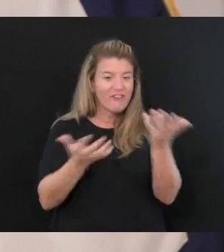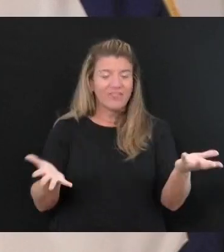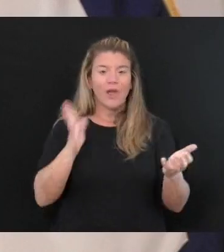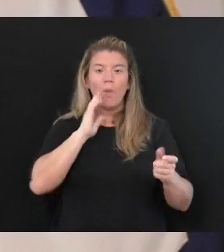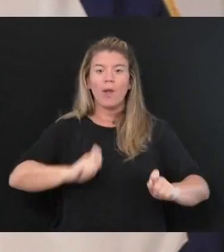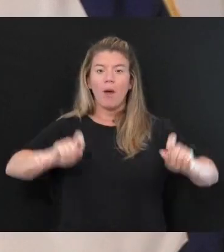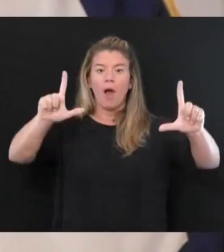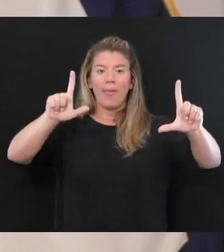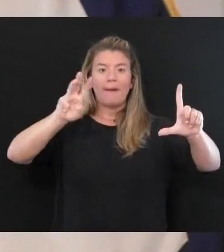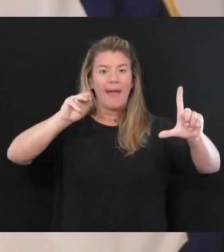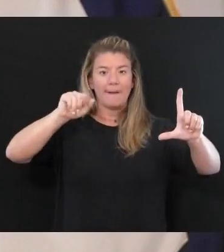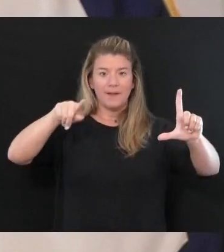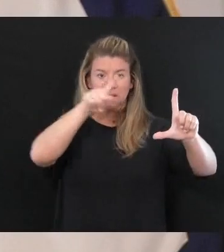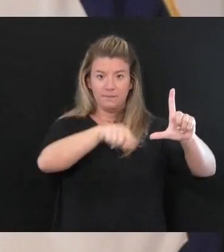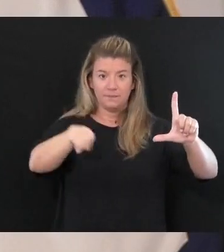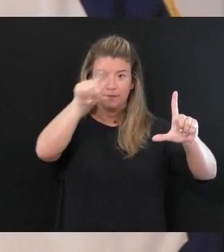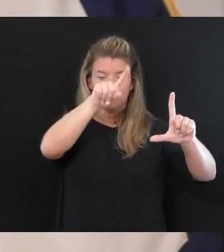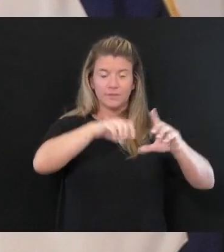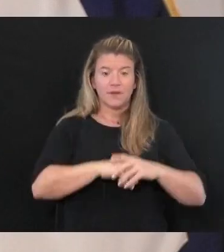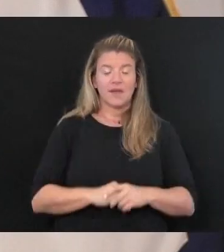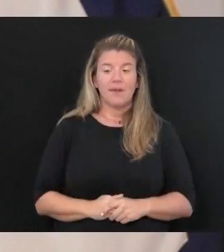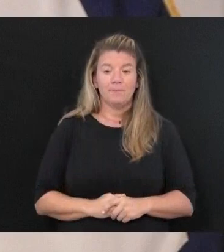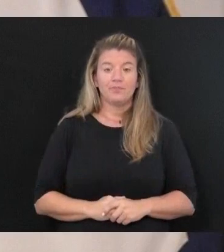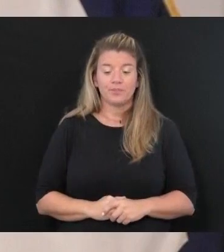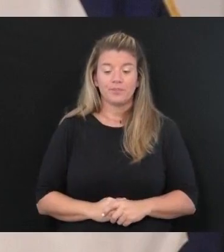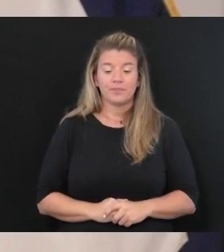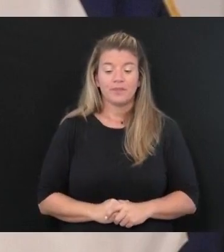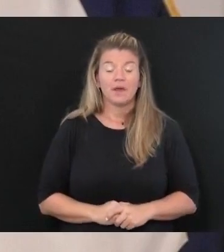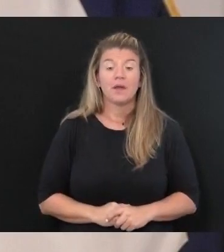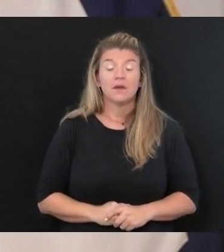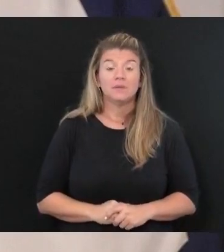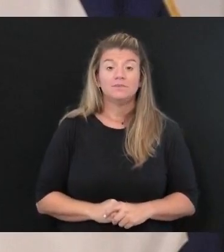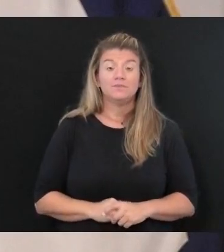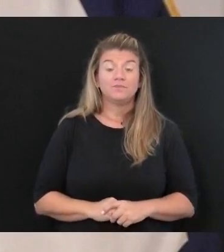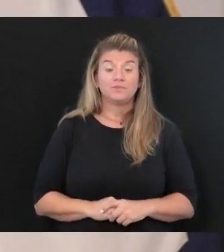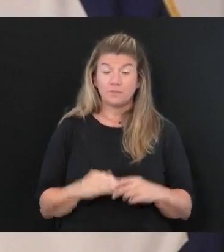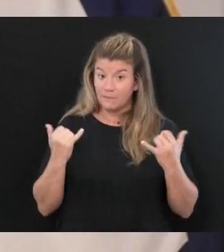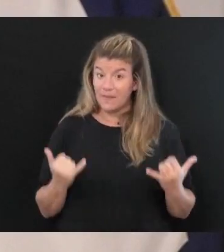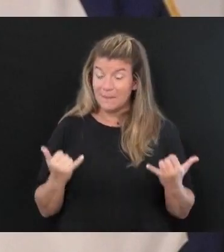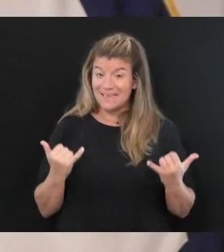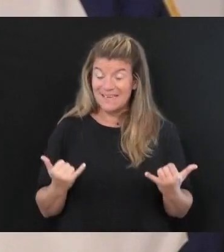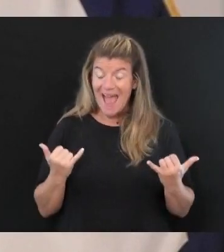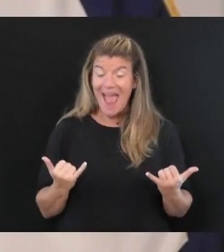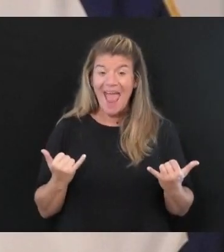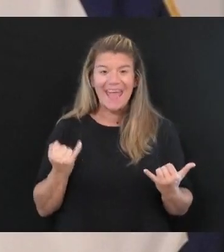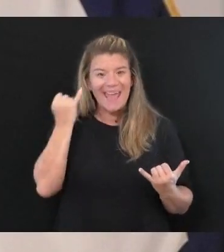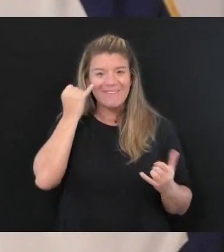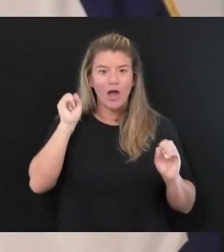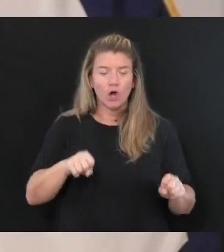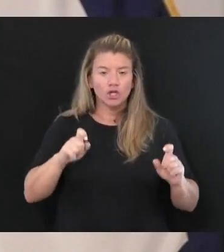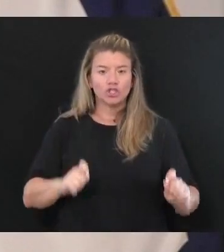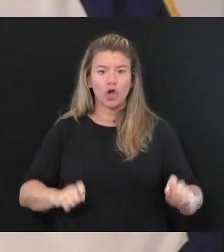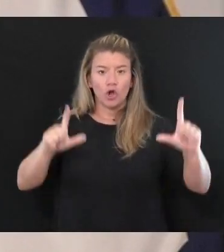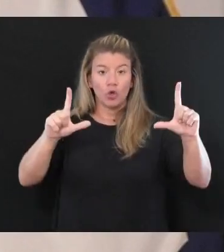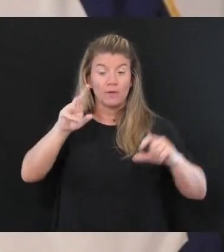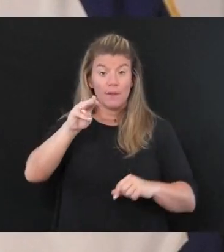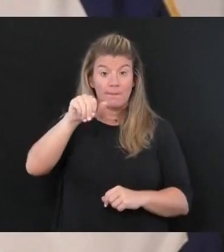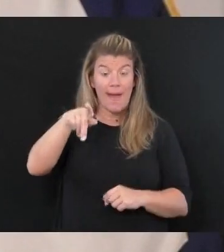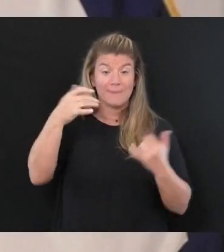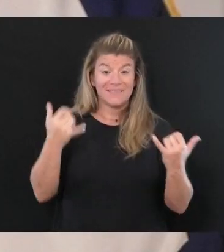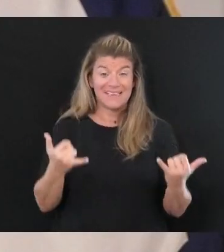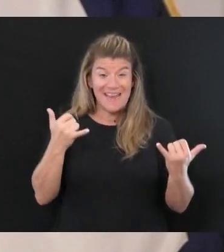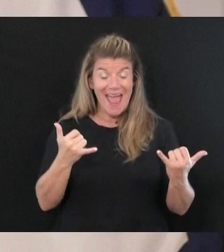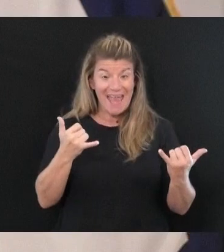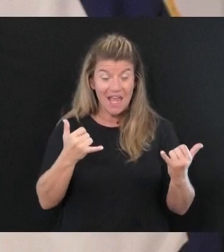Now, that map we don't have right yet, but today, if we had that map to show you today, what we